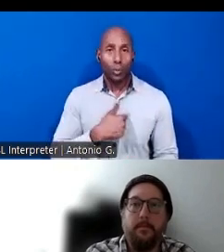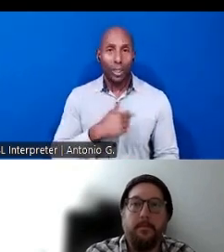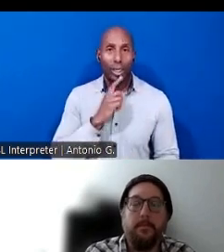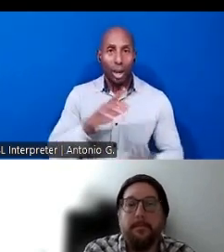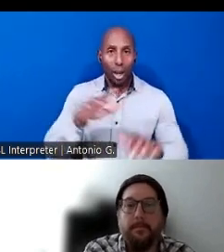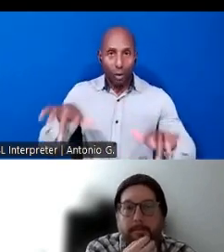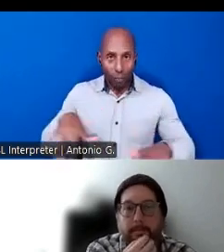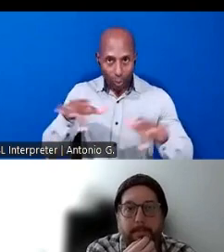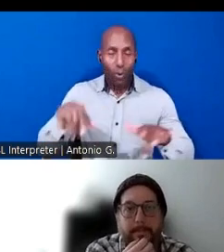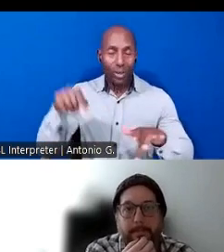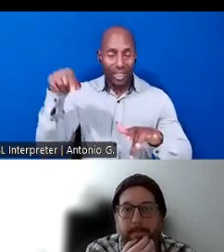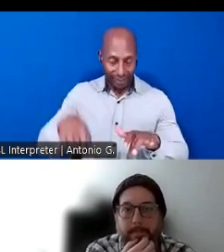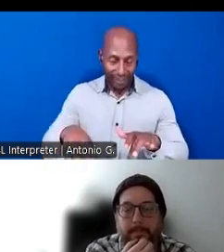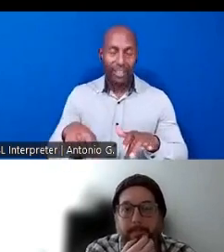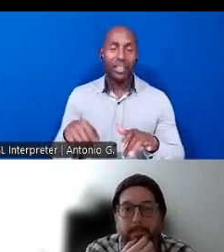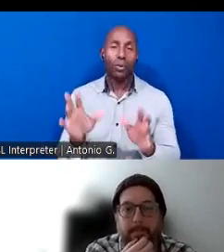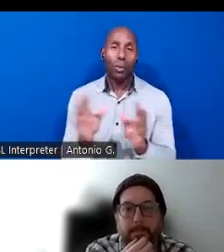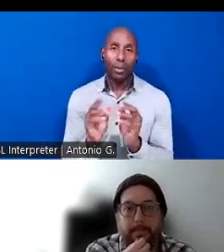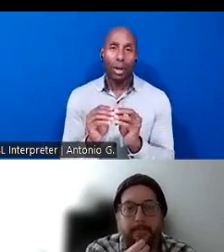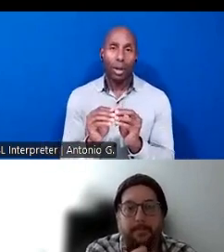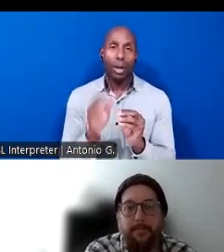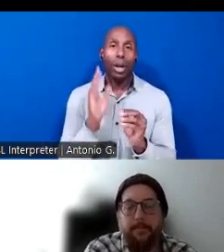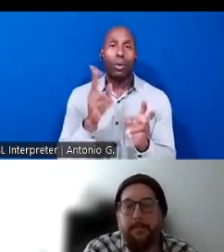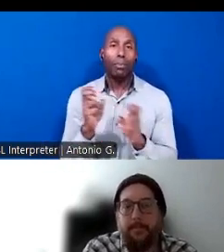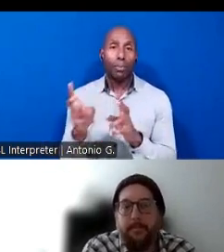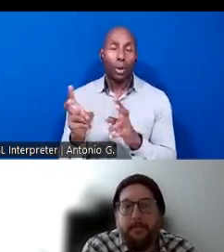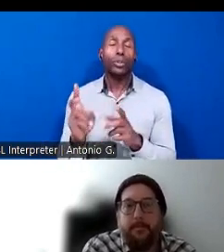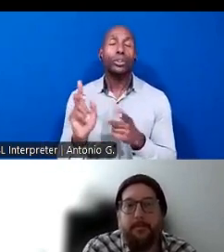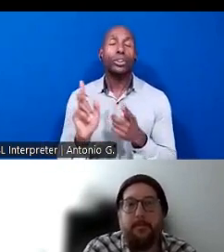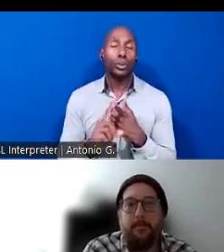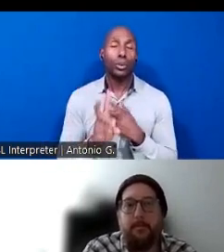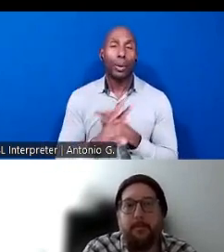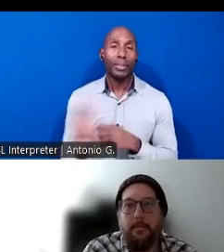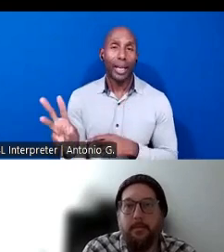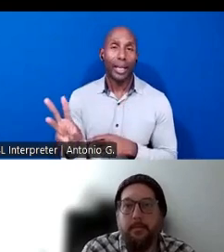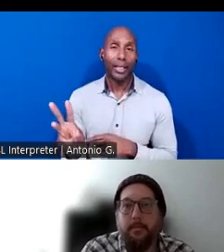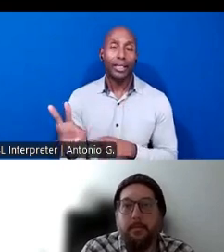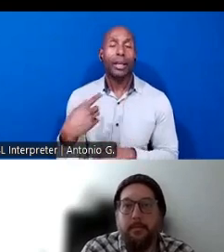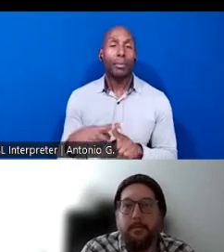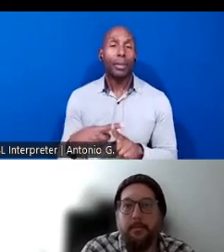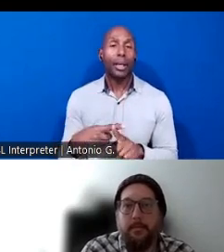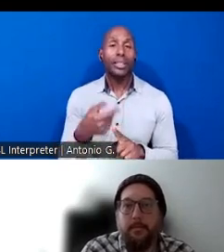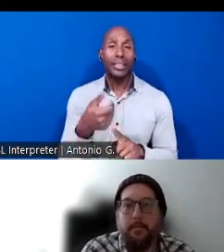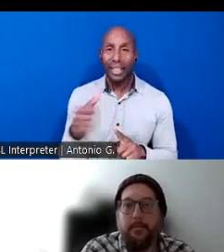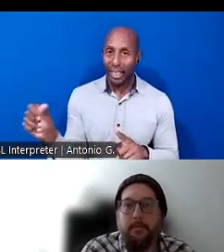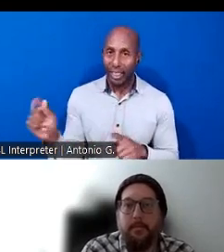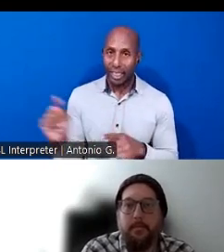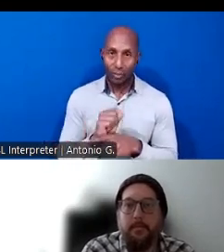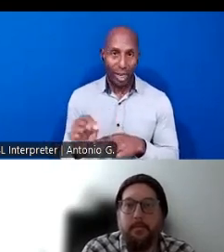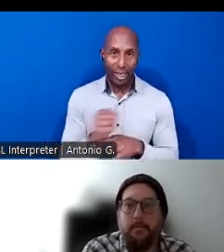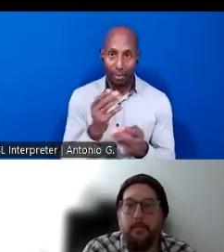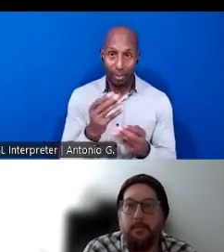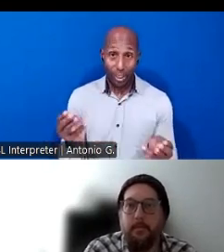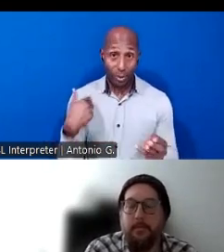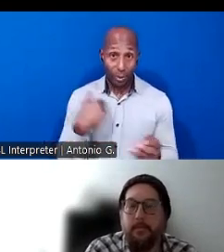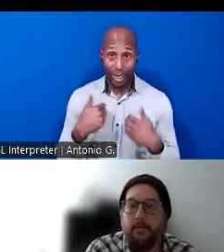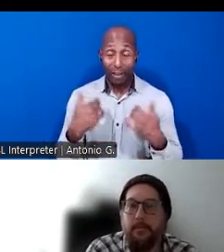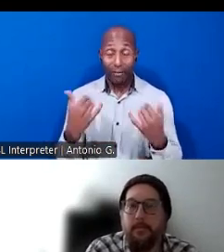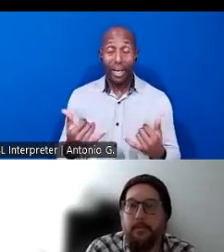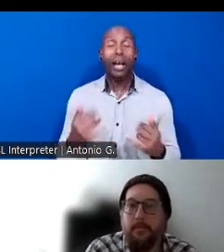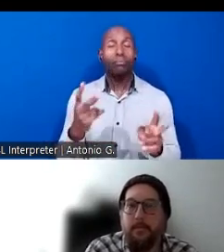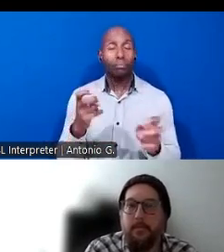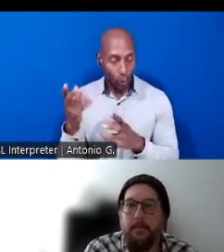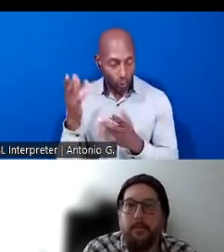and posted to our website, as will the training materials that we have today. So this PowerPoint that contains all